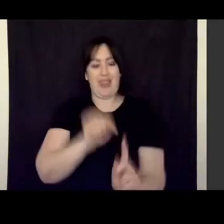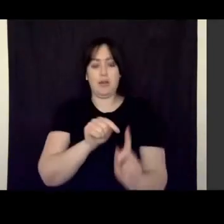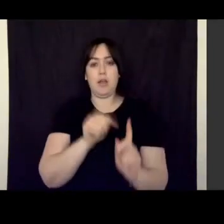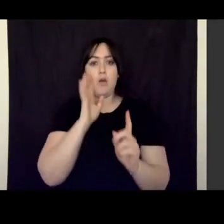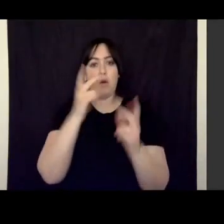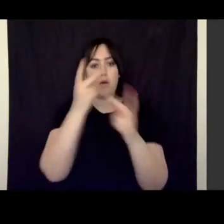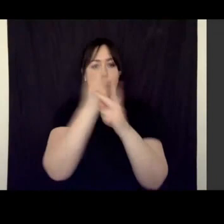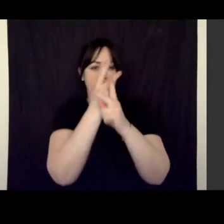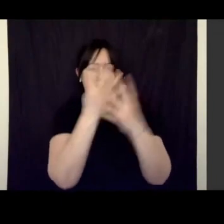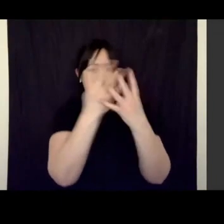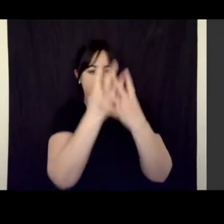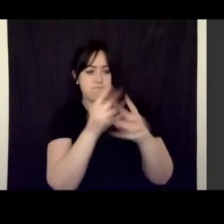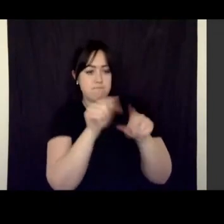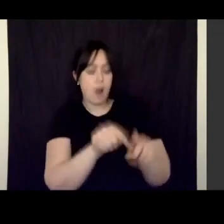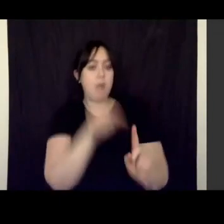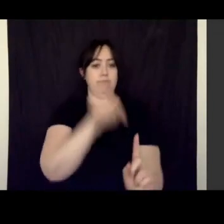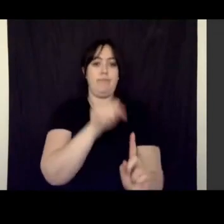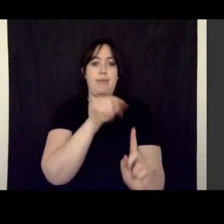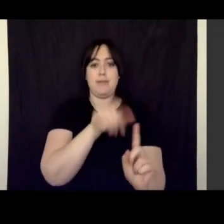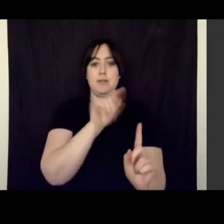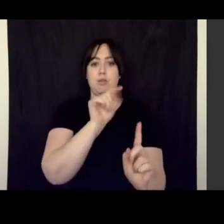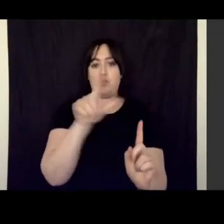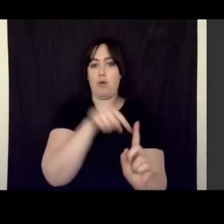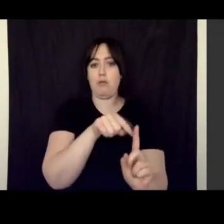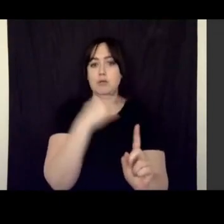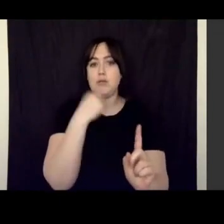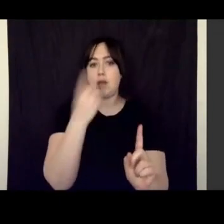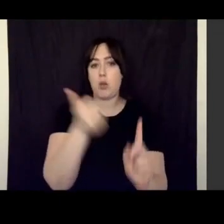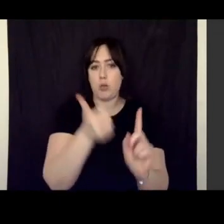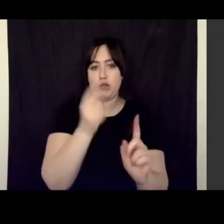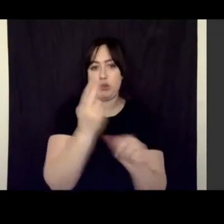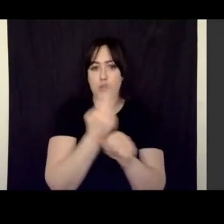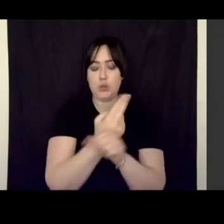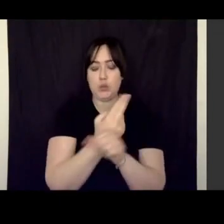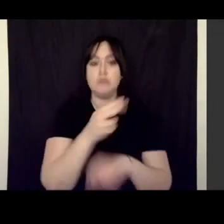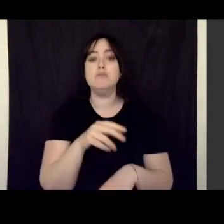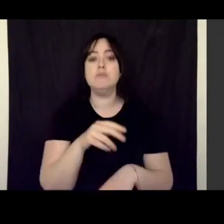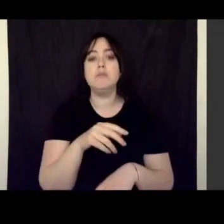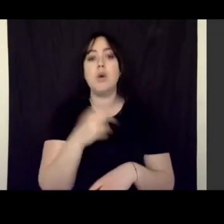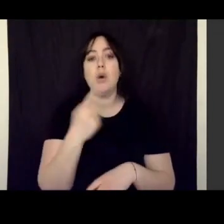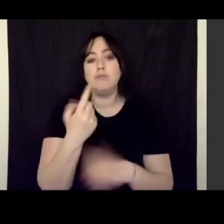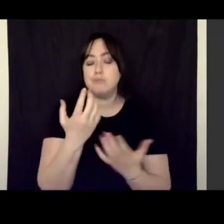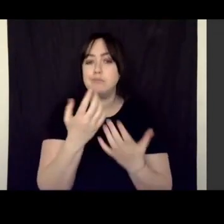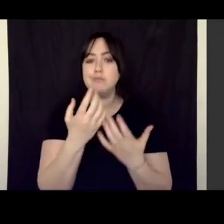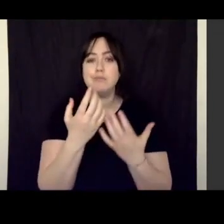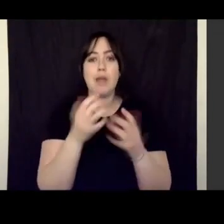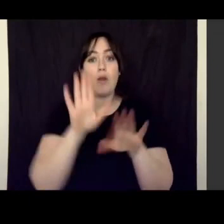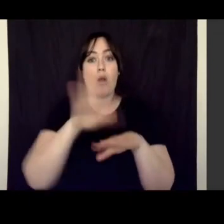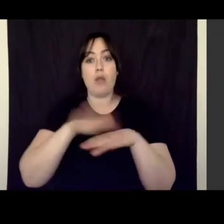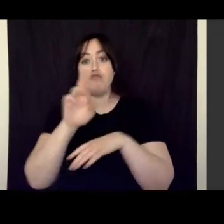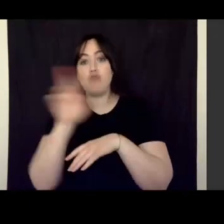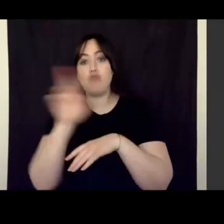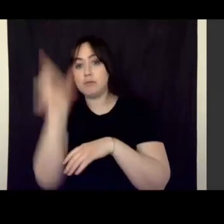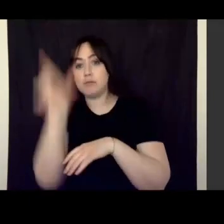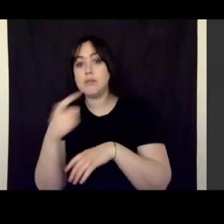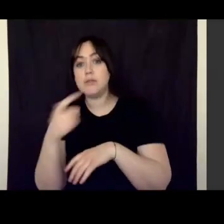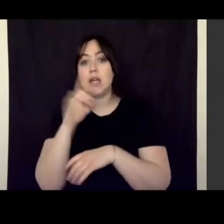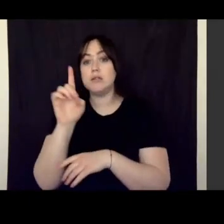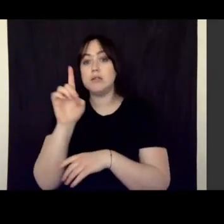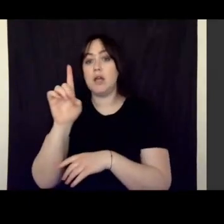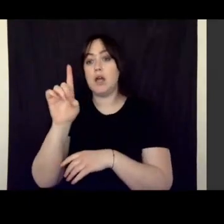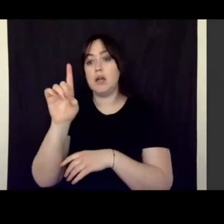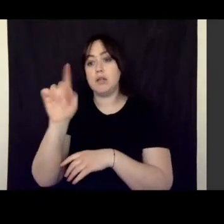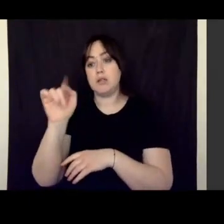the same thing. We start off with the prevalence. Data disaggregation is the primary reason, and again, it goes through the same factors: what functional